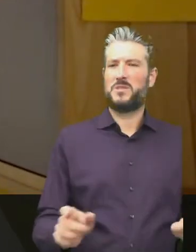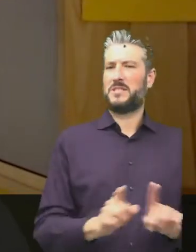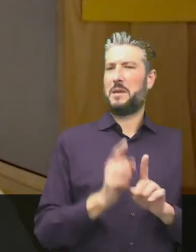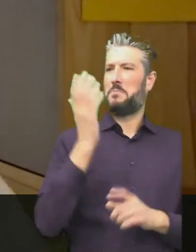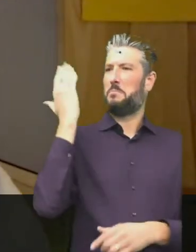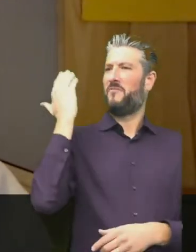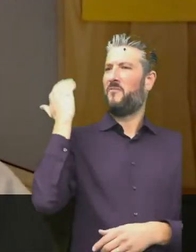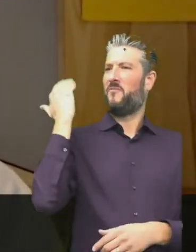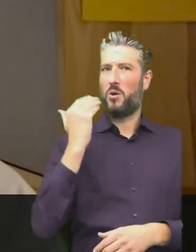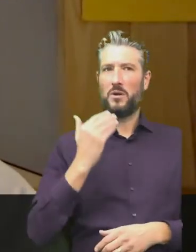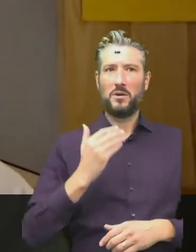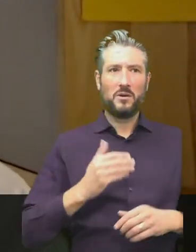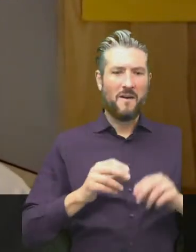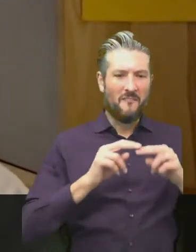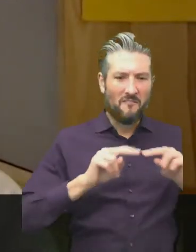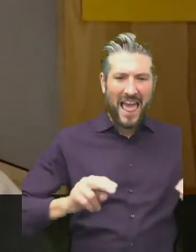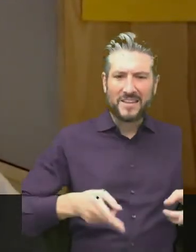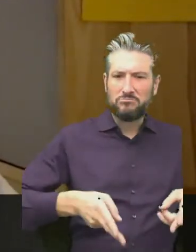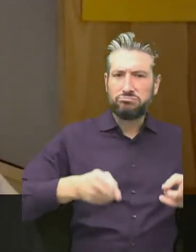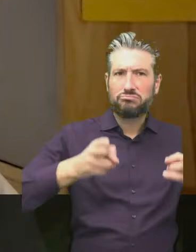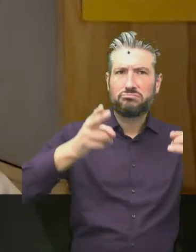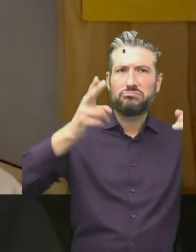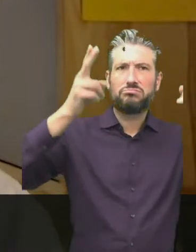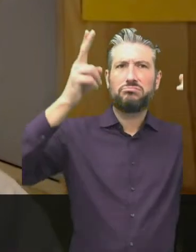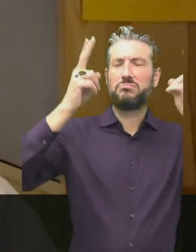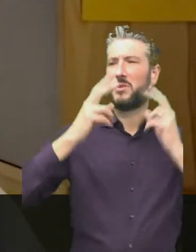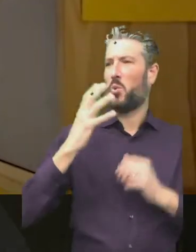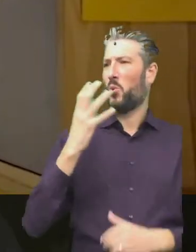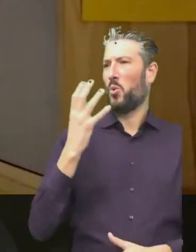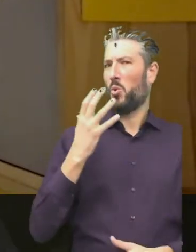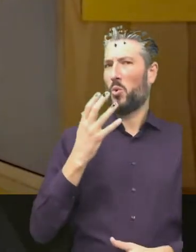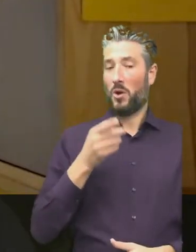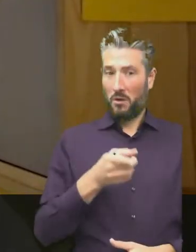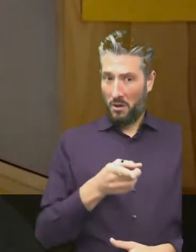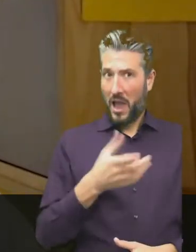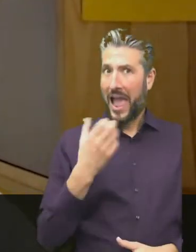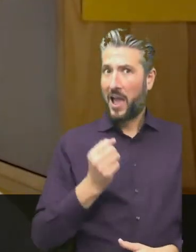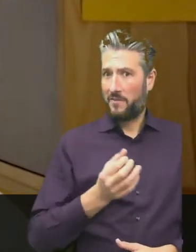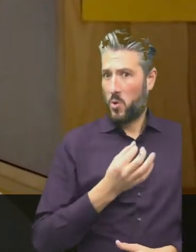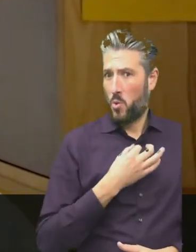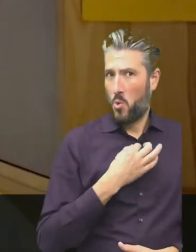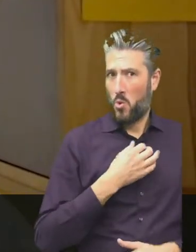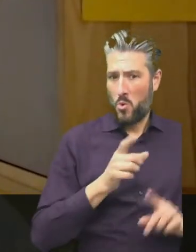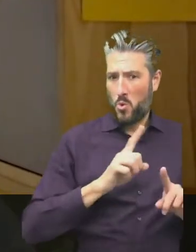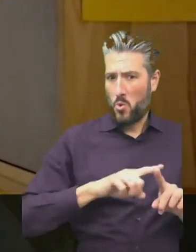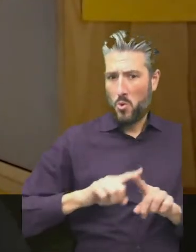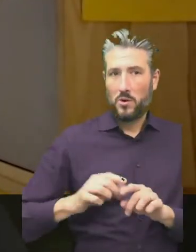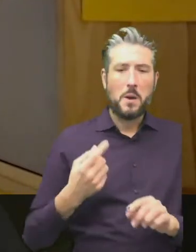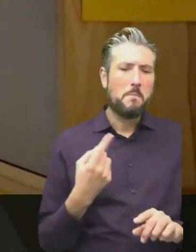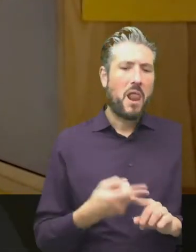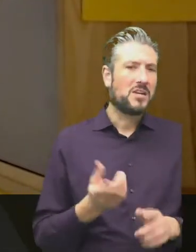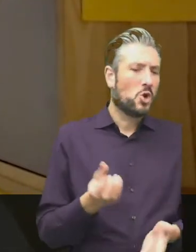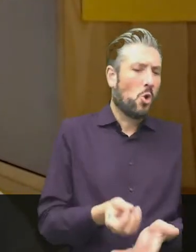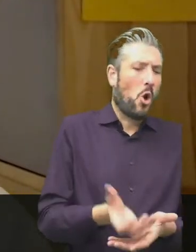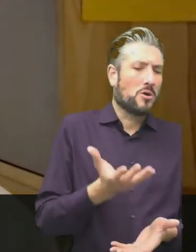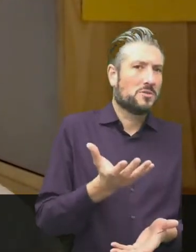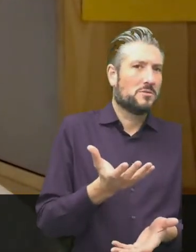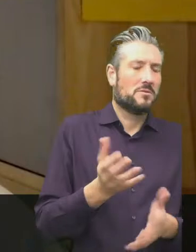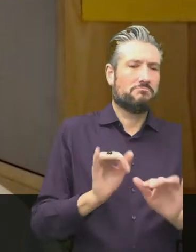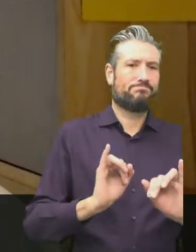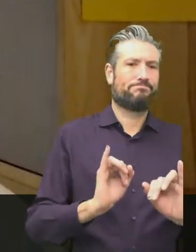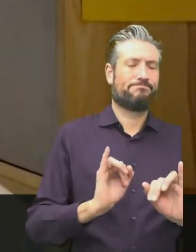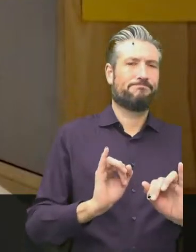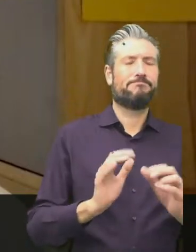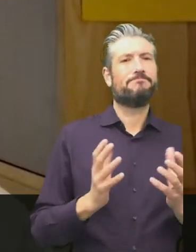and with all the associated dangers and costs of that kind of building. You know, like